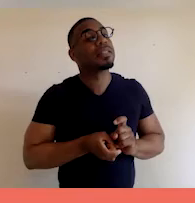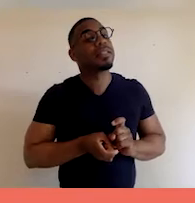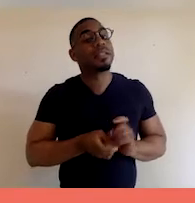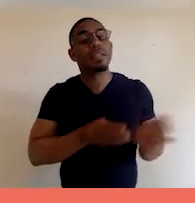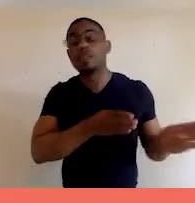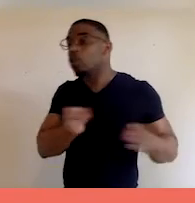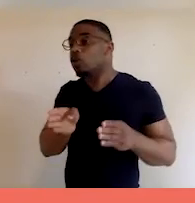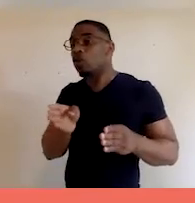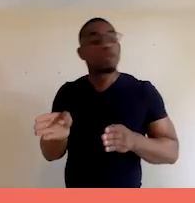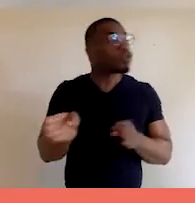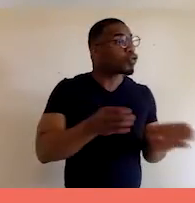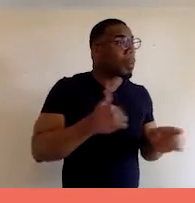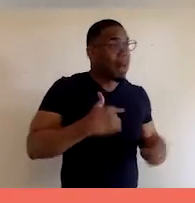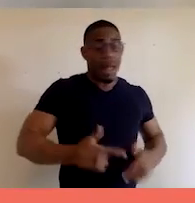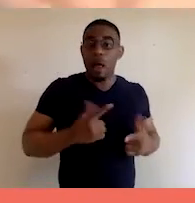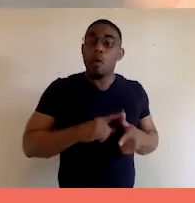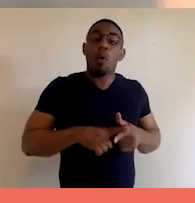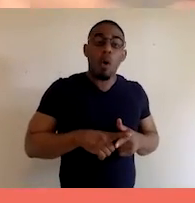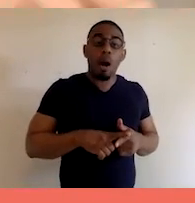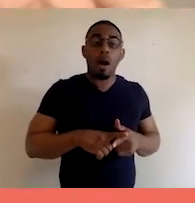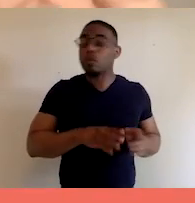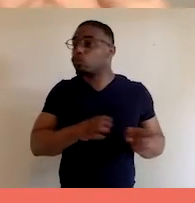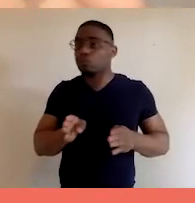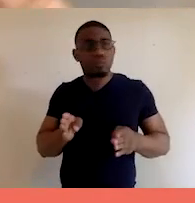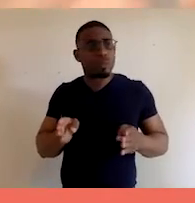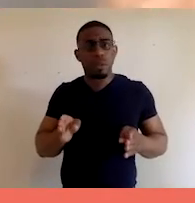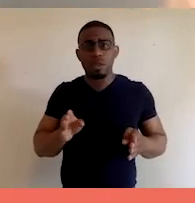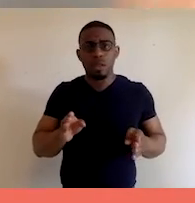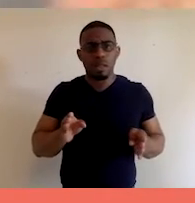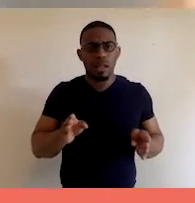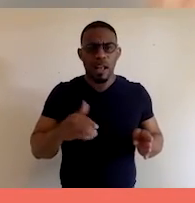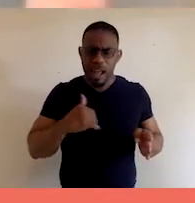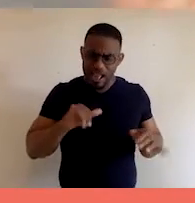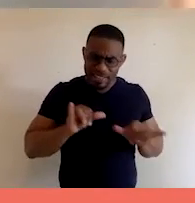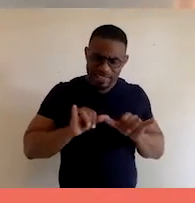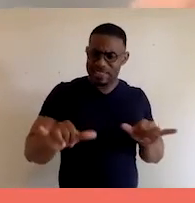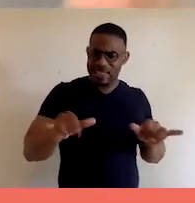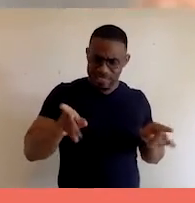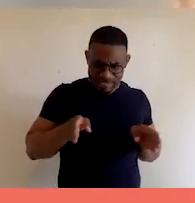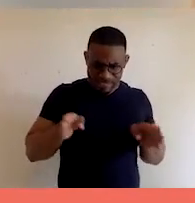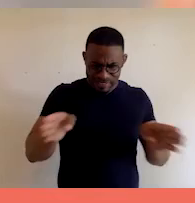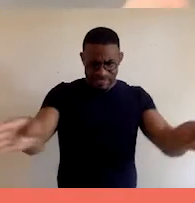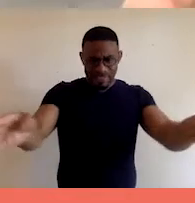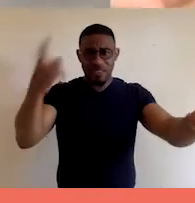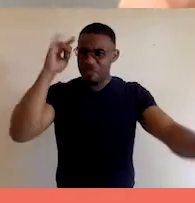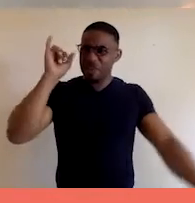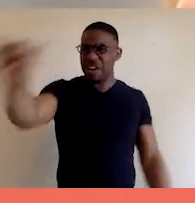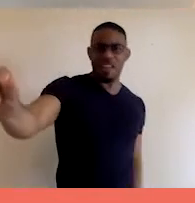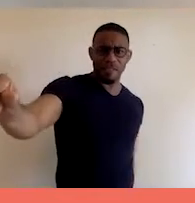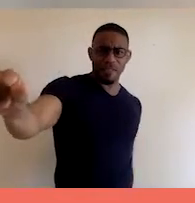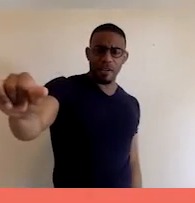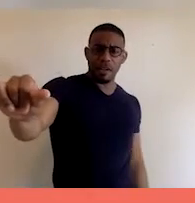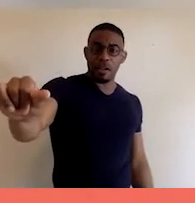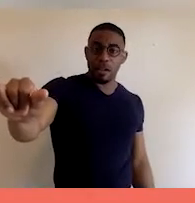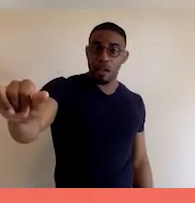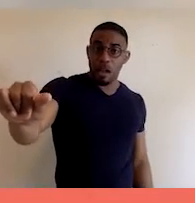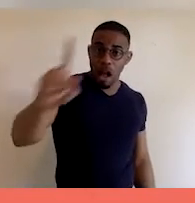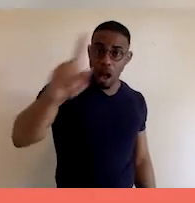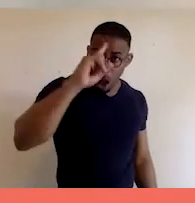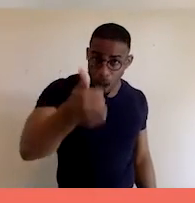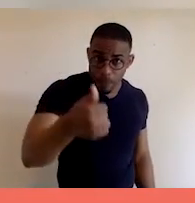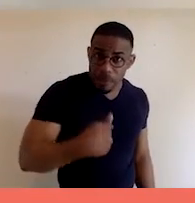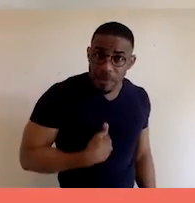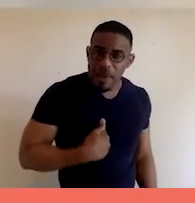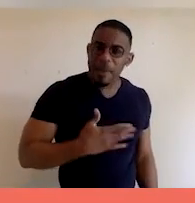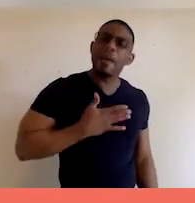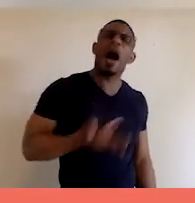turn left and change my life, or I turn right and I stay in this position forever. And it is up to me. It